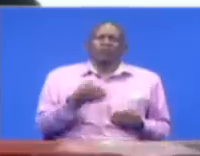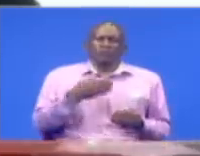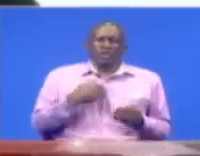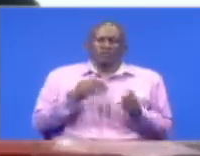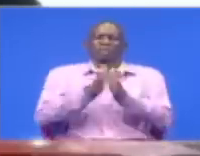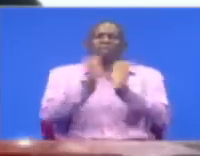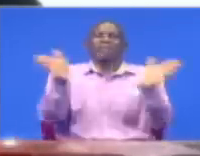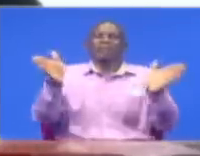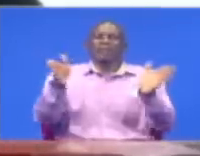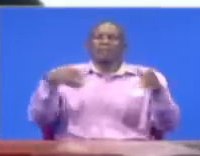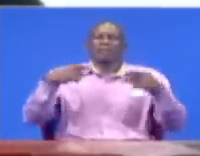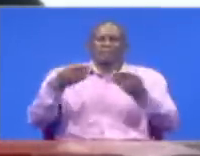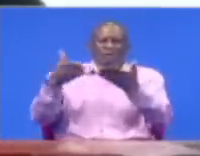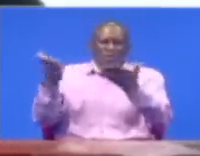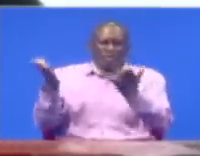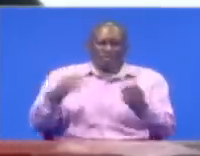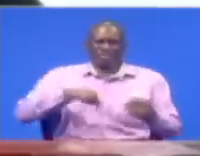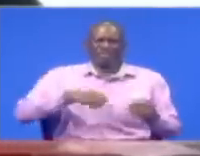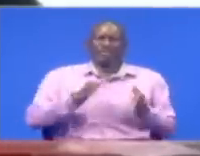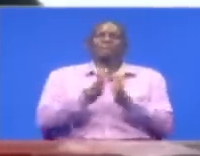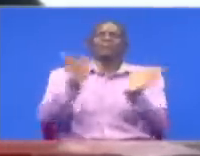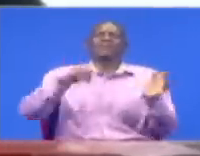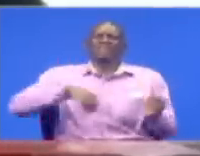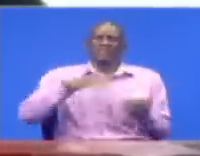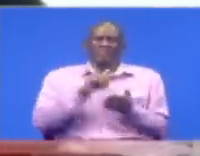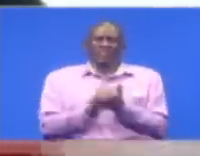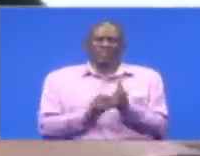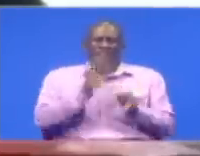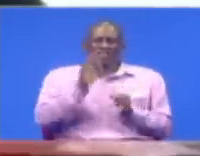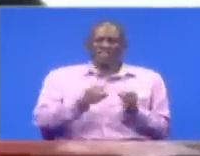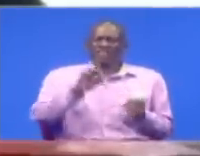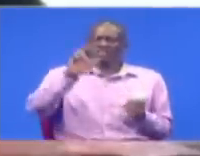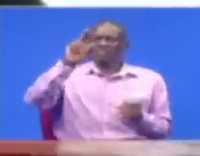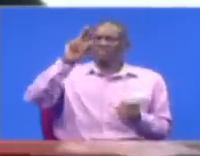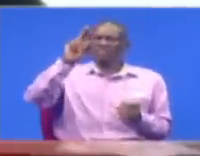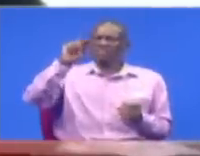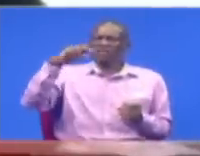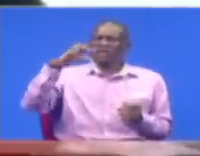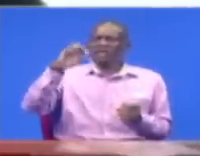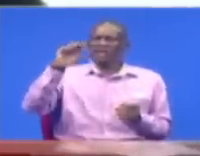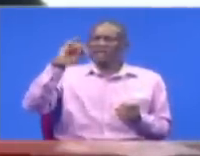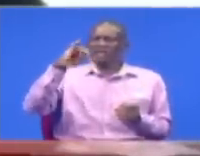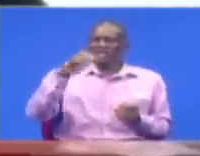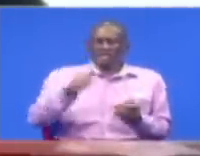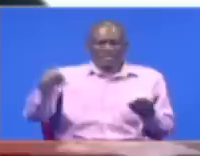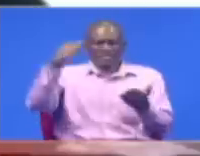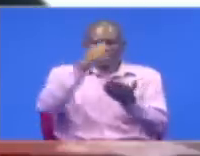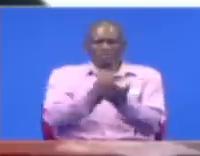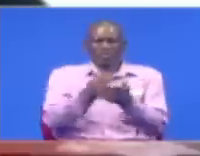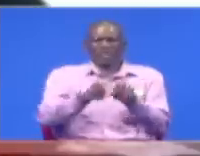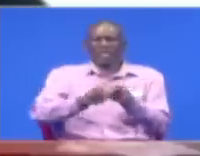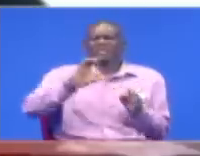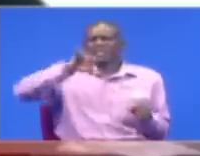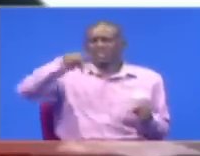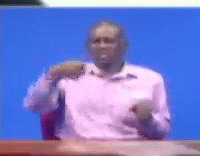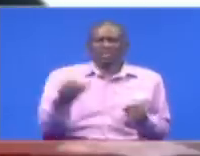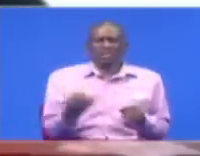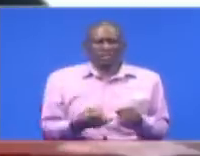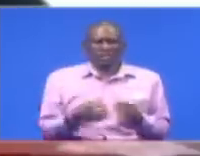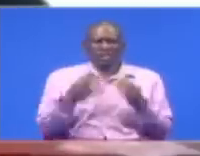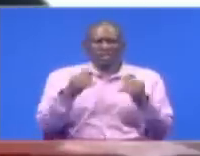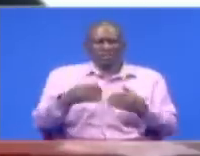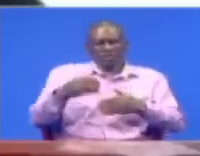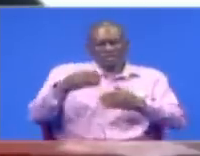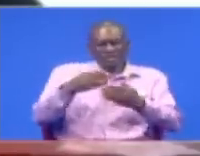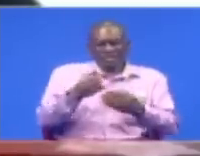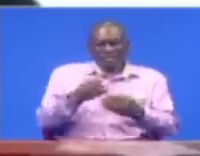public out there who feel that if Fred Ngatia is appointed as Chief Justice, he's very close